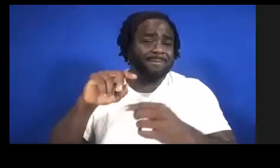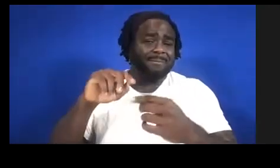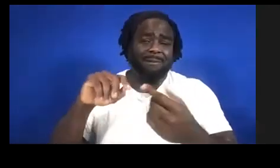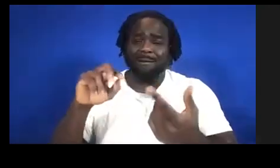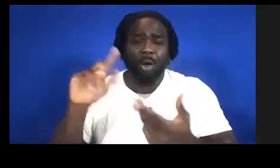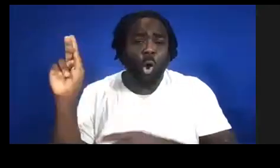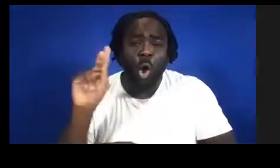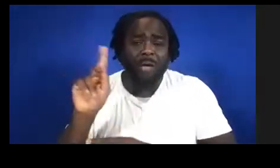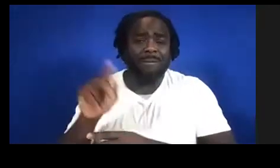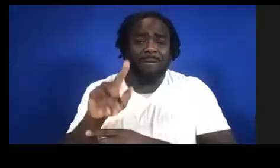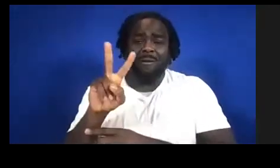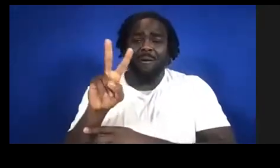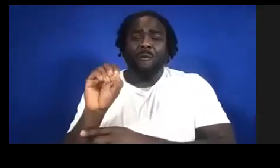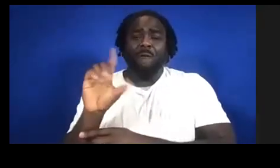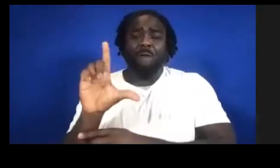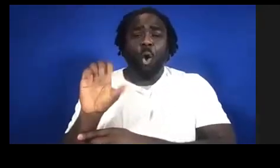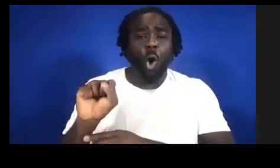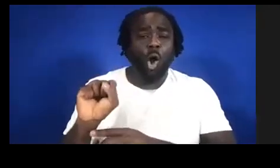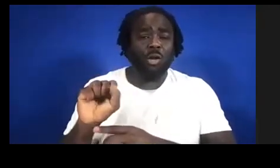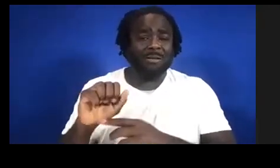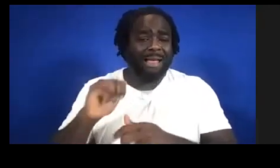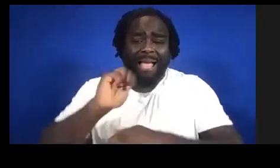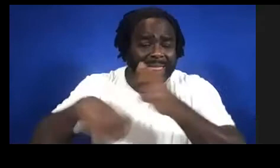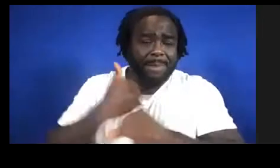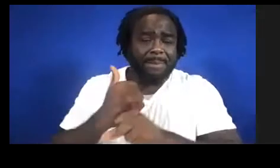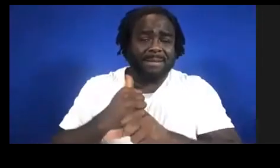Now, if you are part of the University of Tennessee,